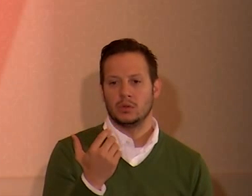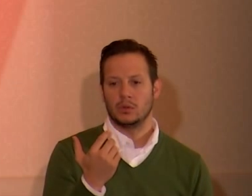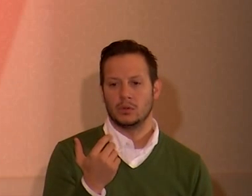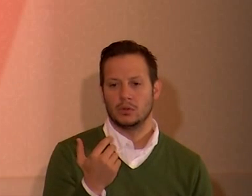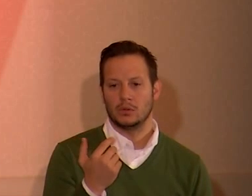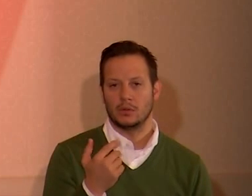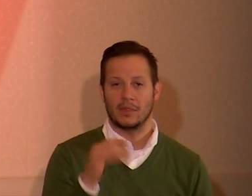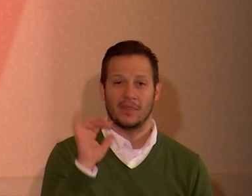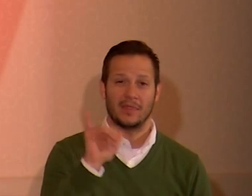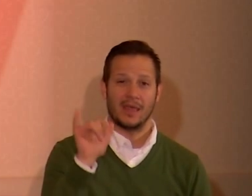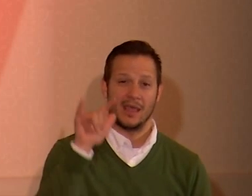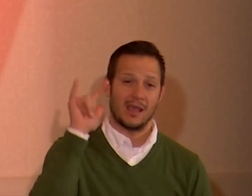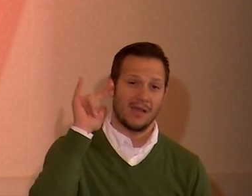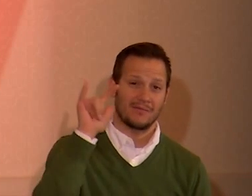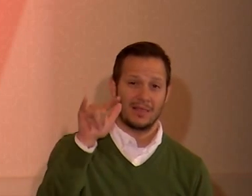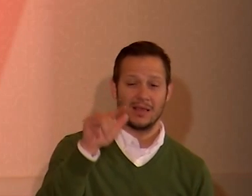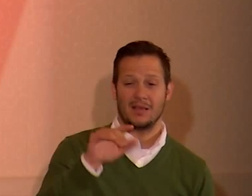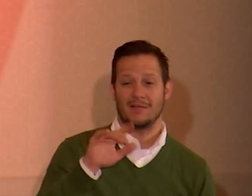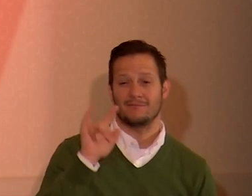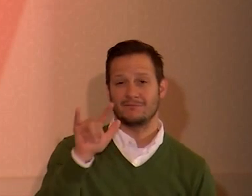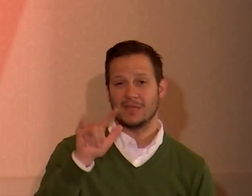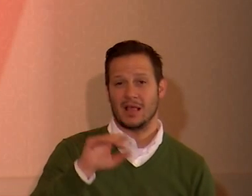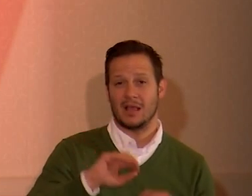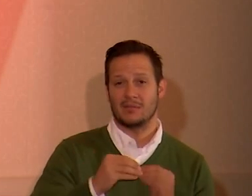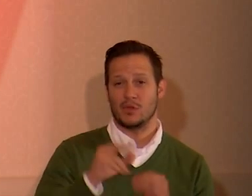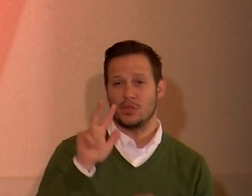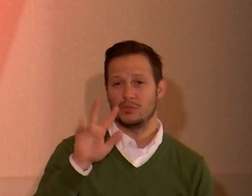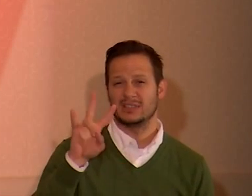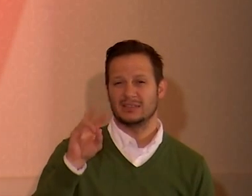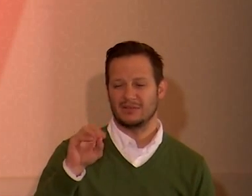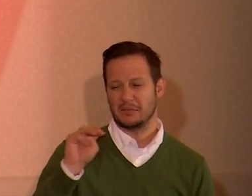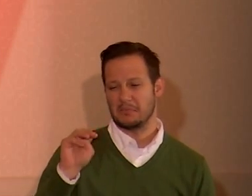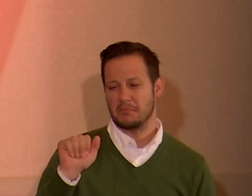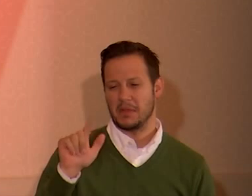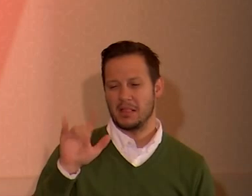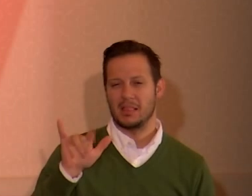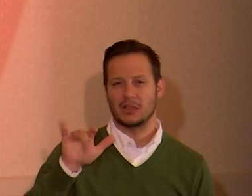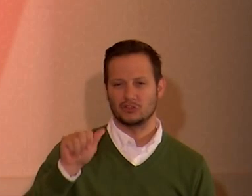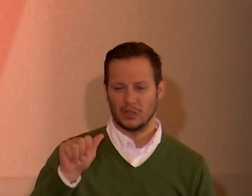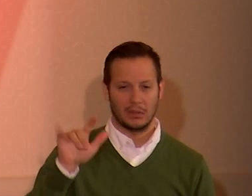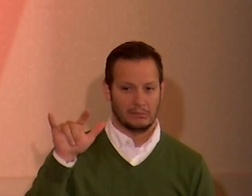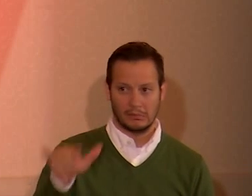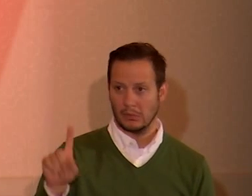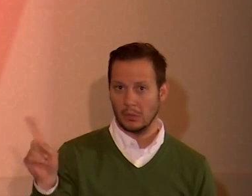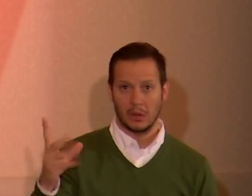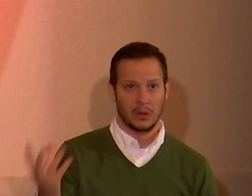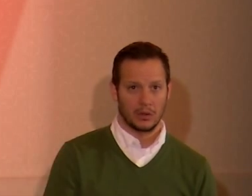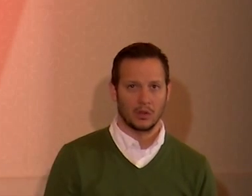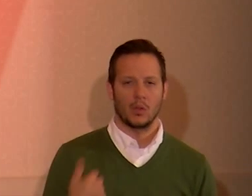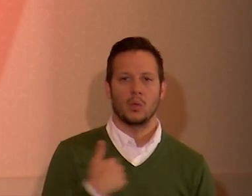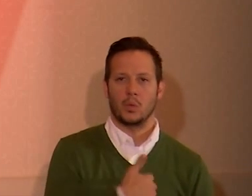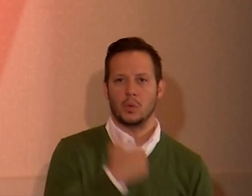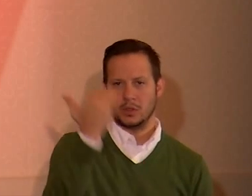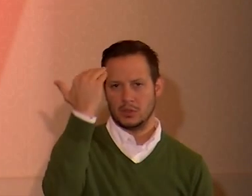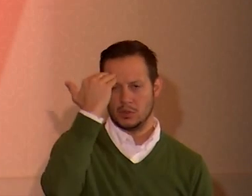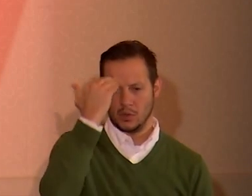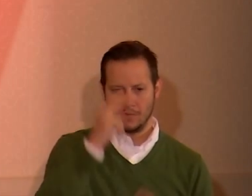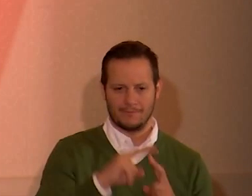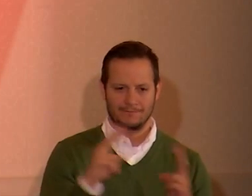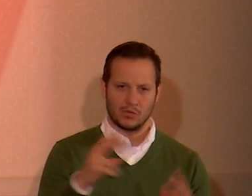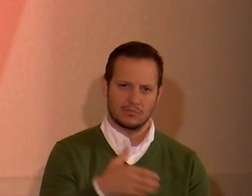Malaysian Airlines Flight 370 is, that we do know that there are very powerful, very